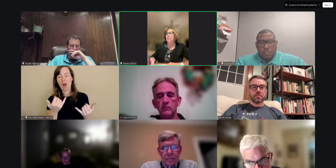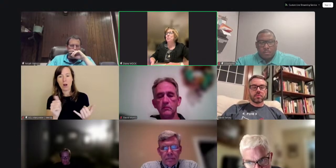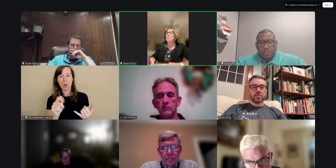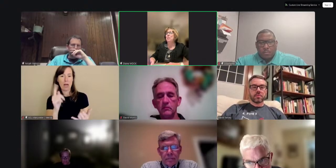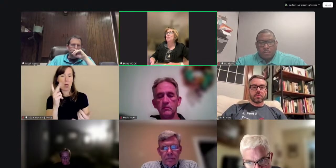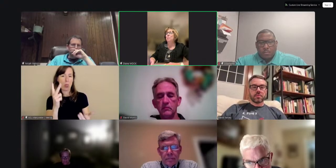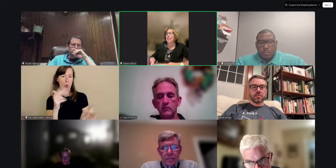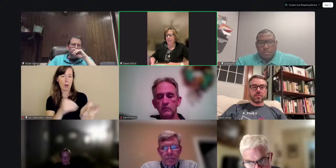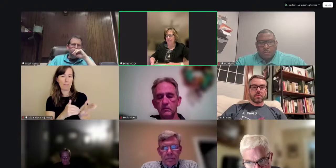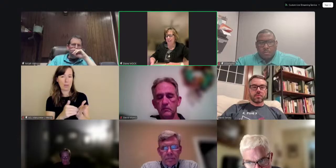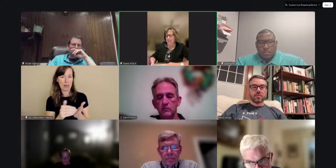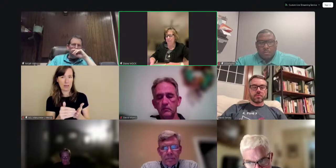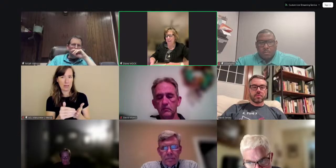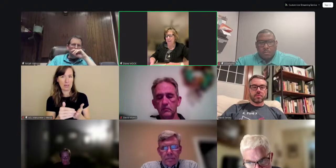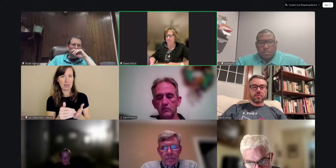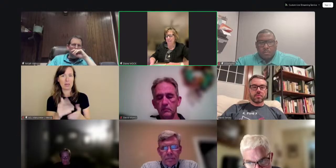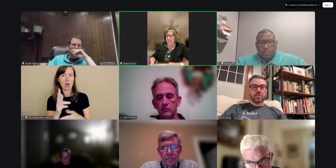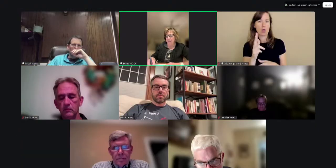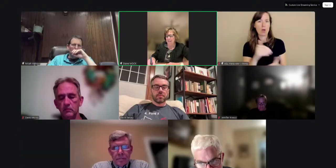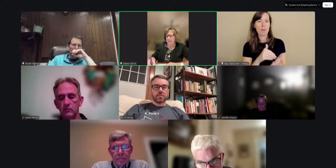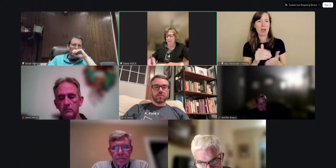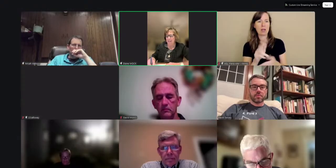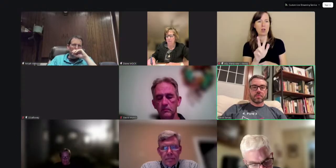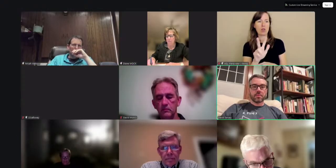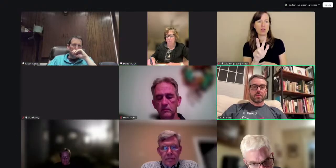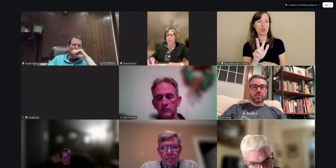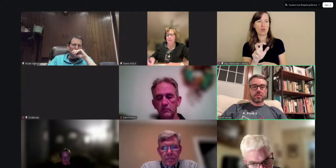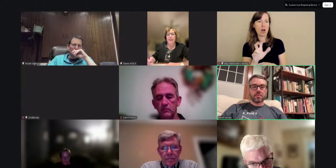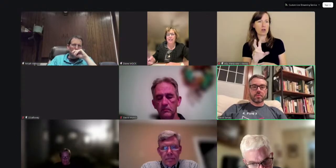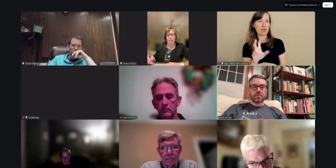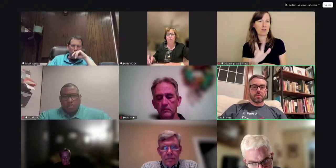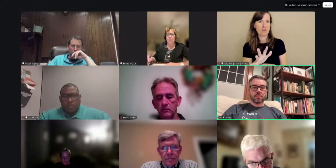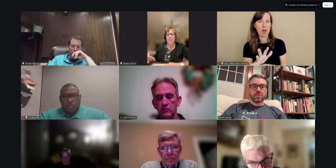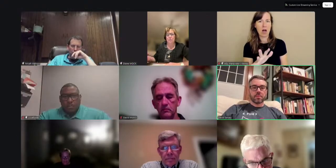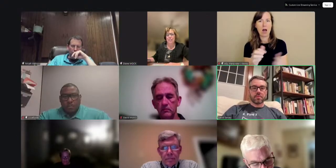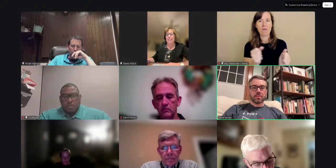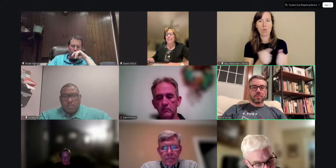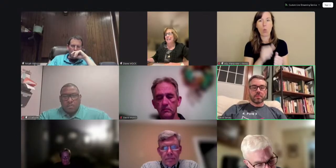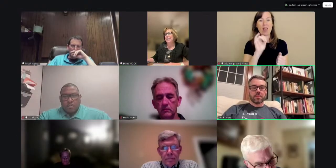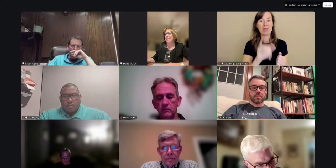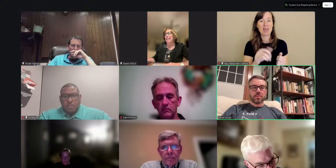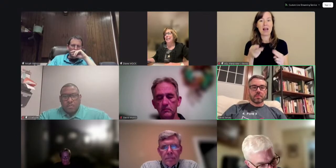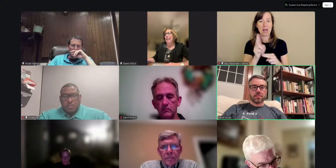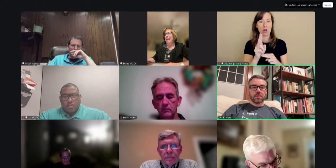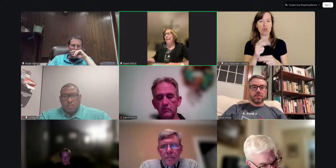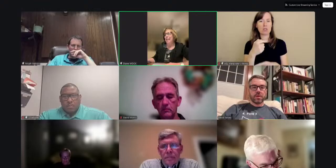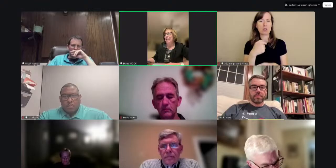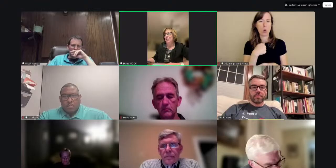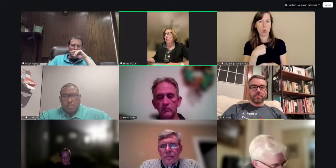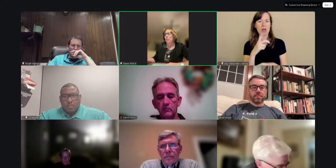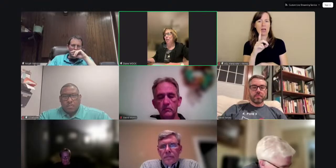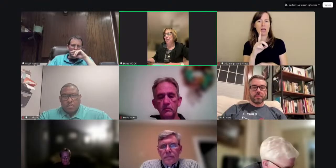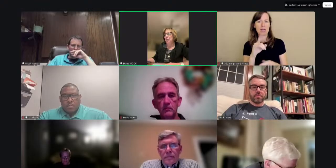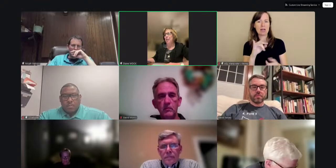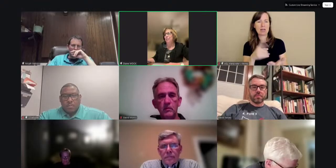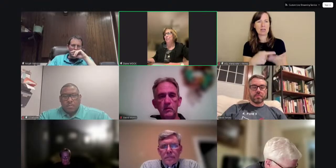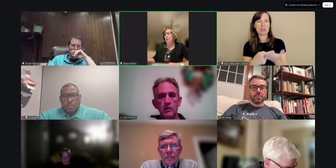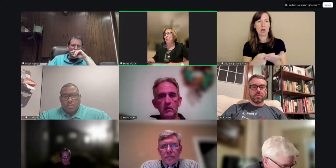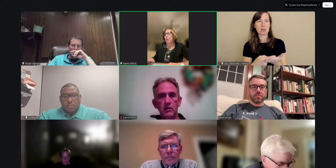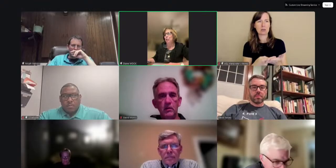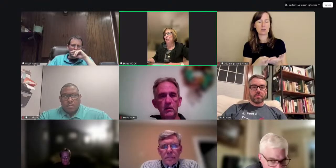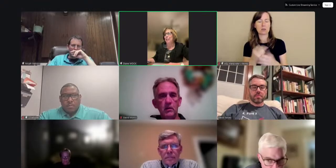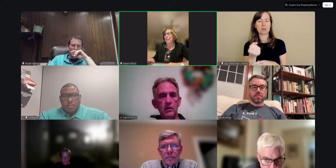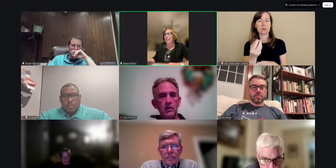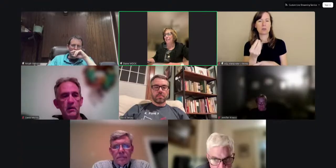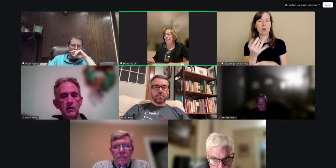round 3,375,000 with that increase that we discussed. And so if we